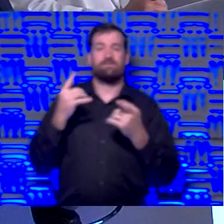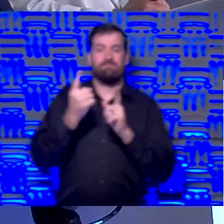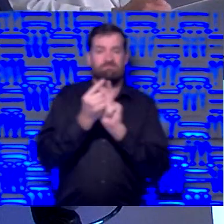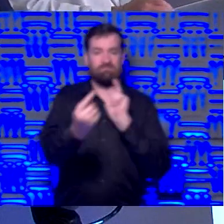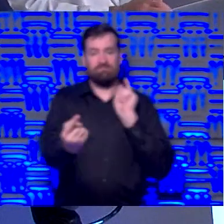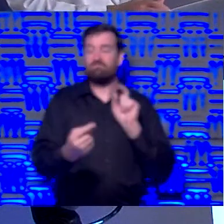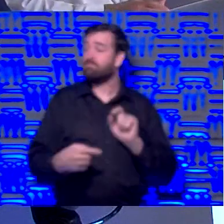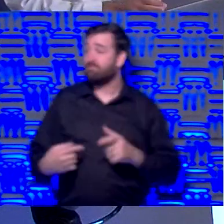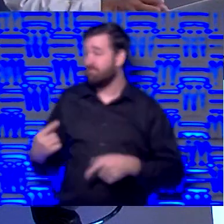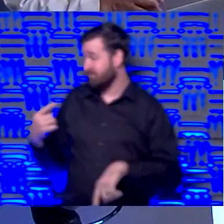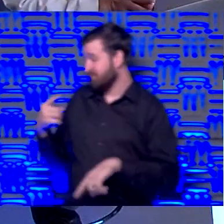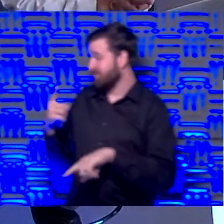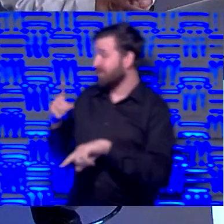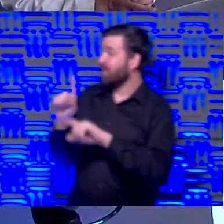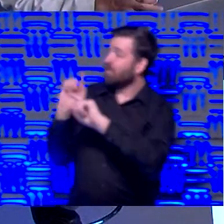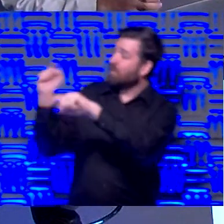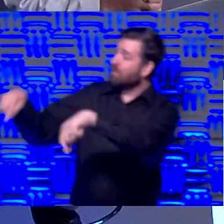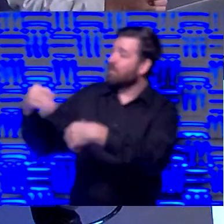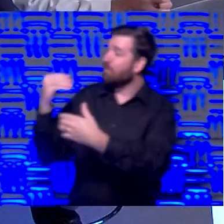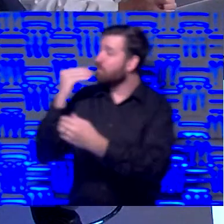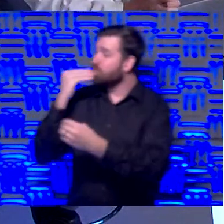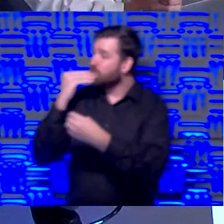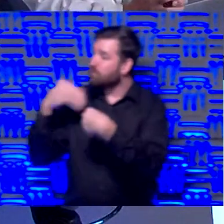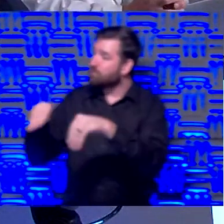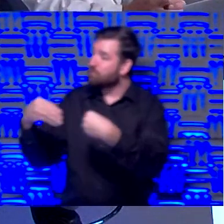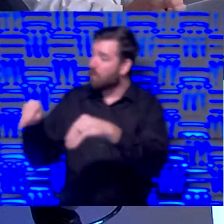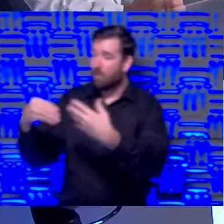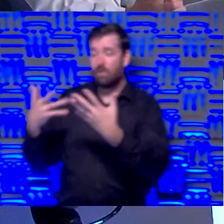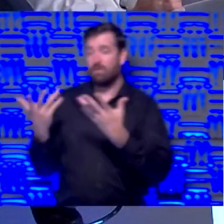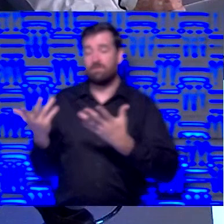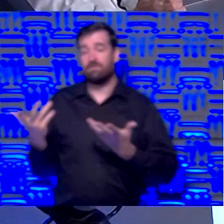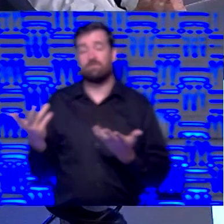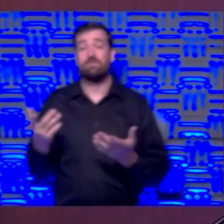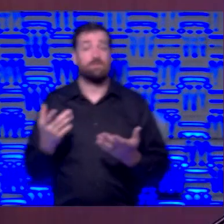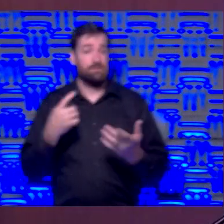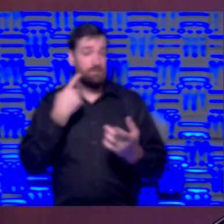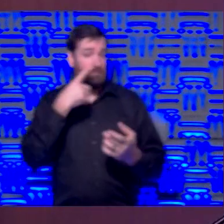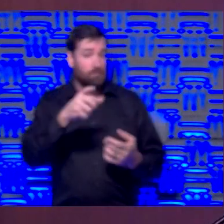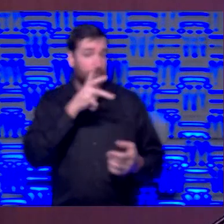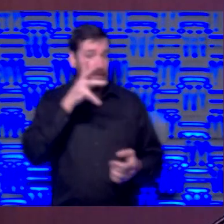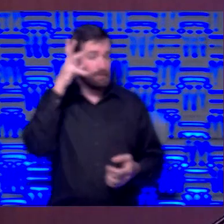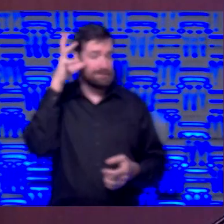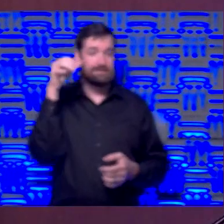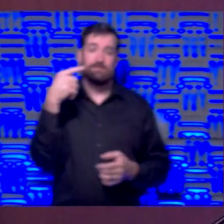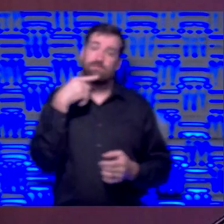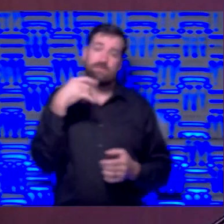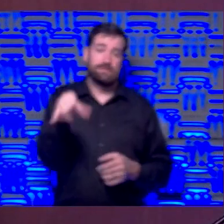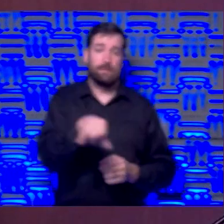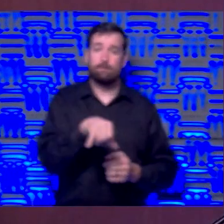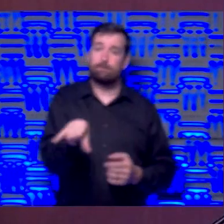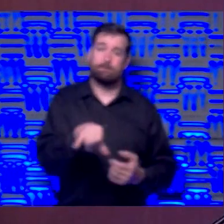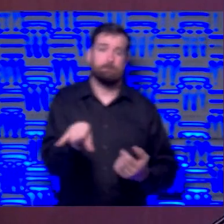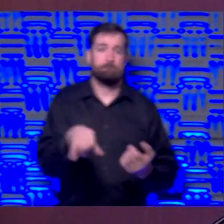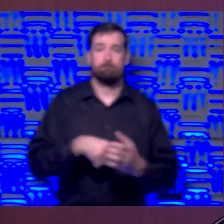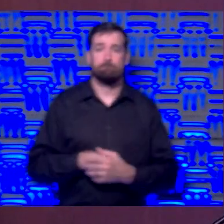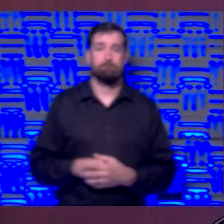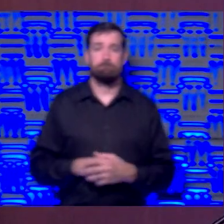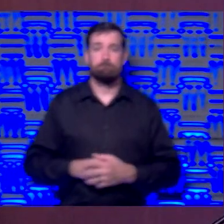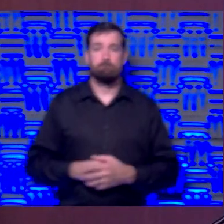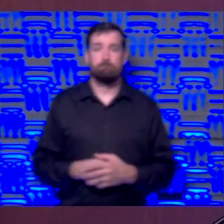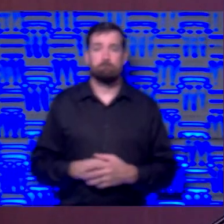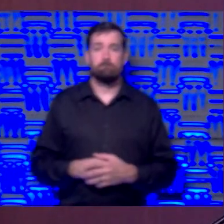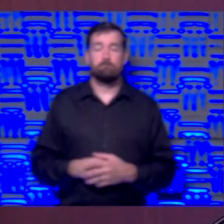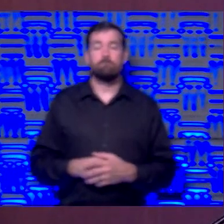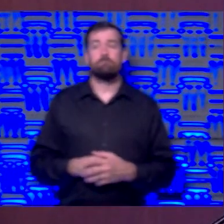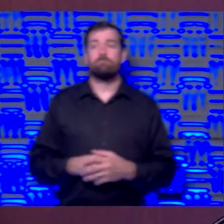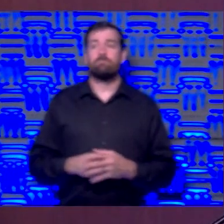not going home. They could go to the grocery store. I mean, it's Right. all, No, it's we're all just, and for the parents, I would say the same thing. I mean,